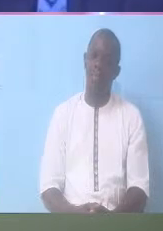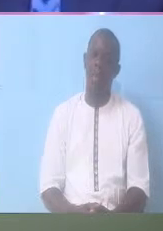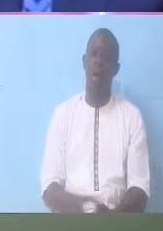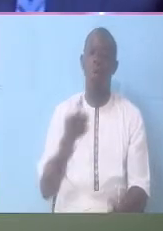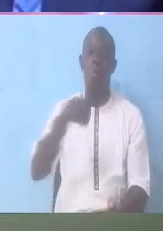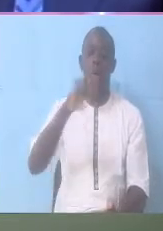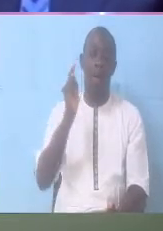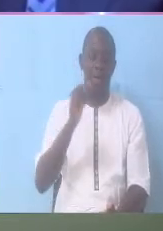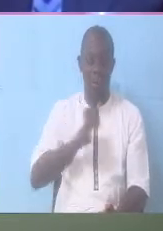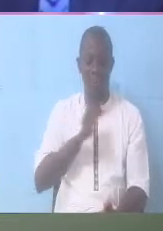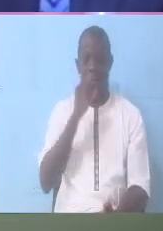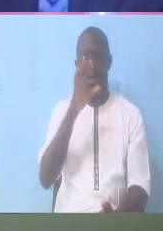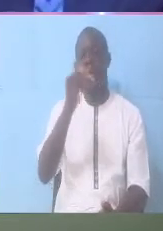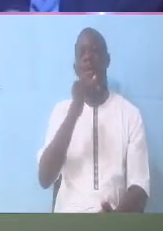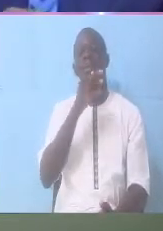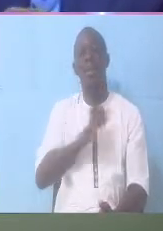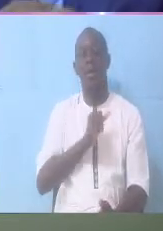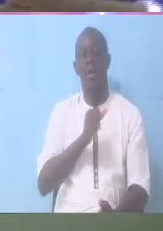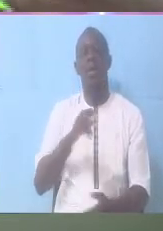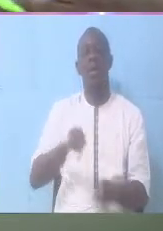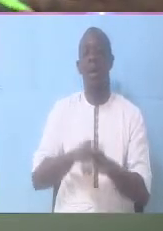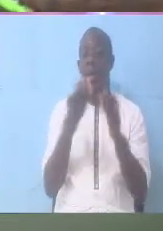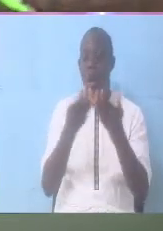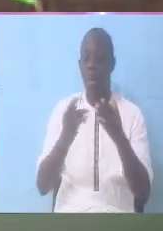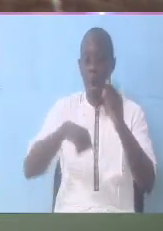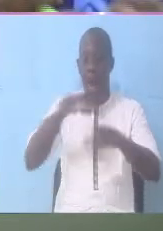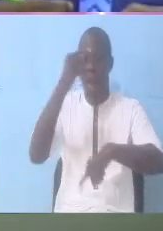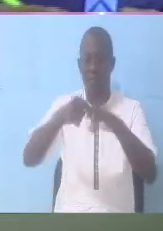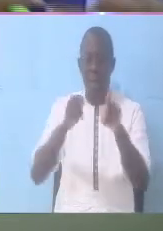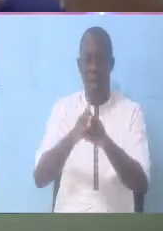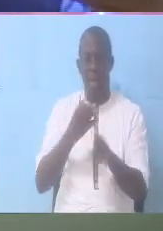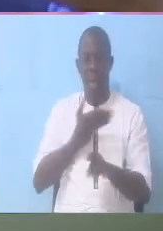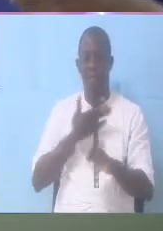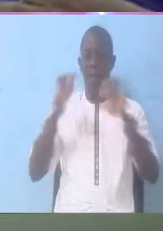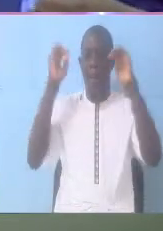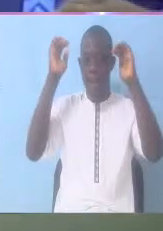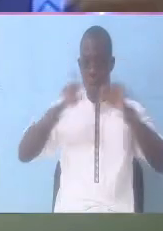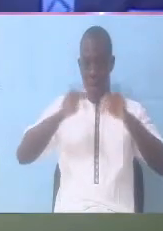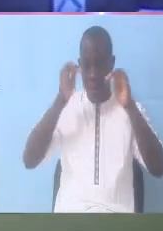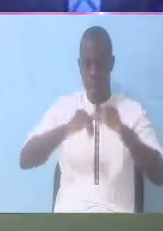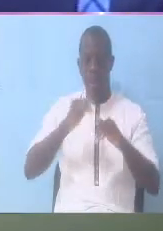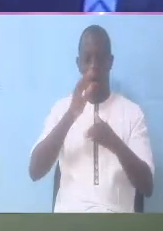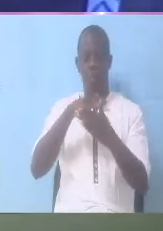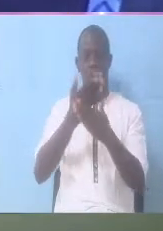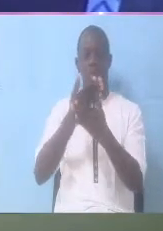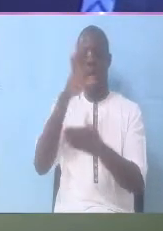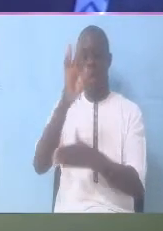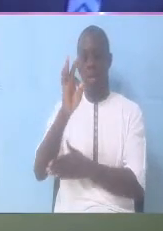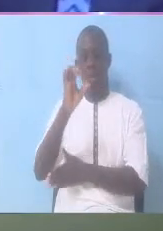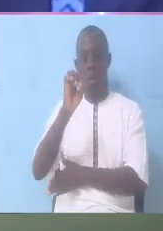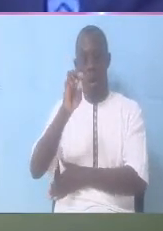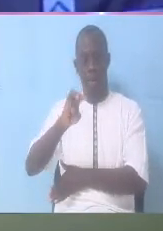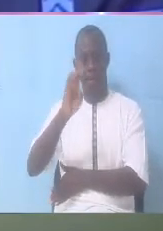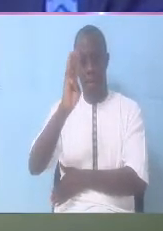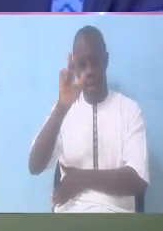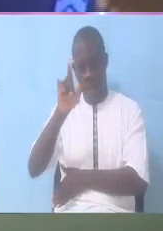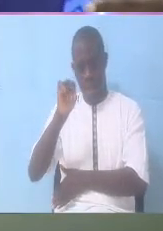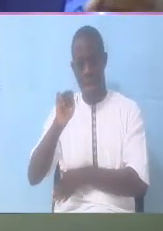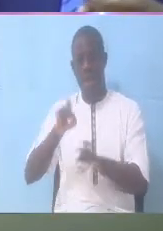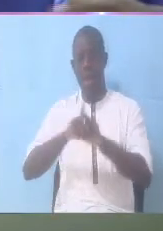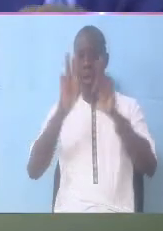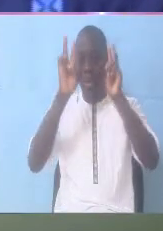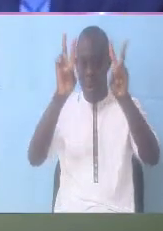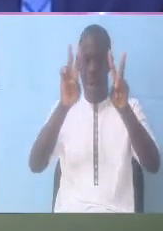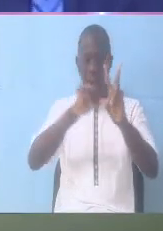Correct? Yes, sir. Yes, sir. And after that, there was a meeting between Tumbul, Yaya Jame, Usman Sonko, and